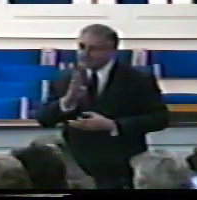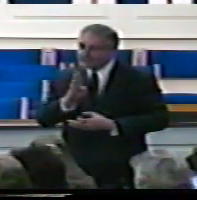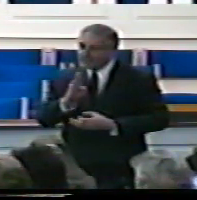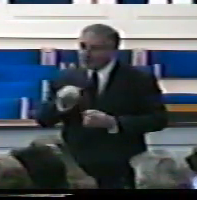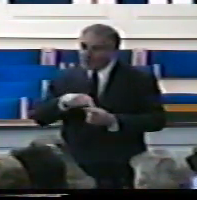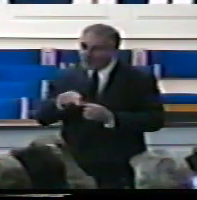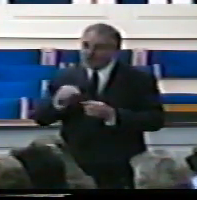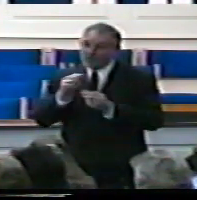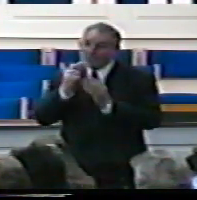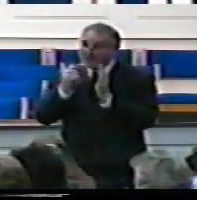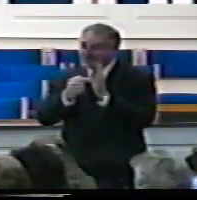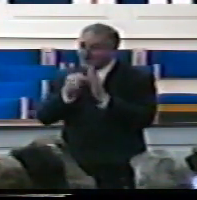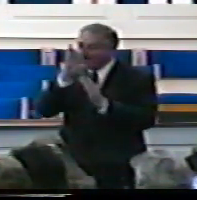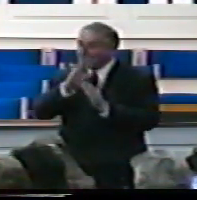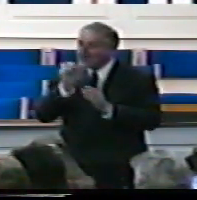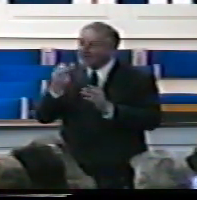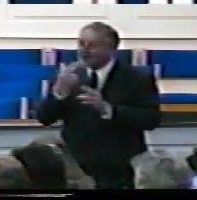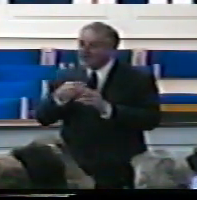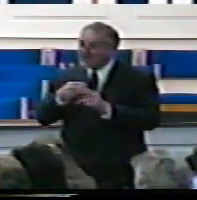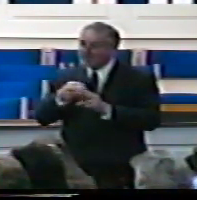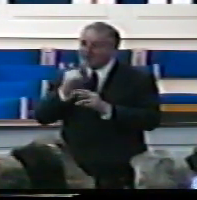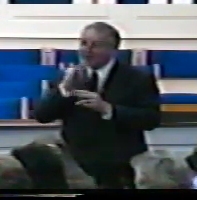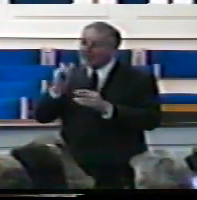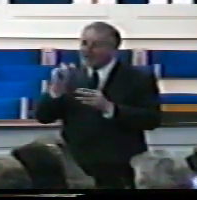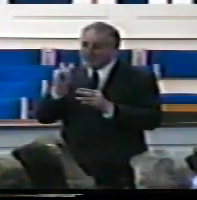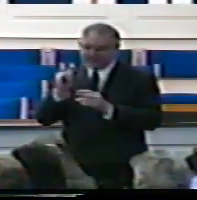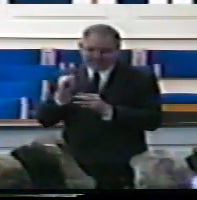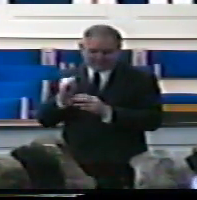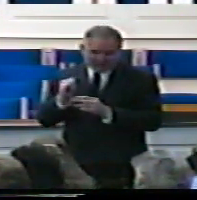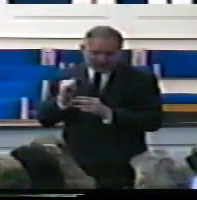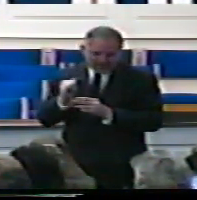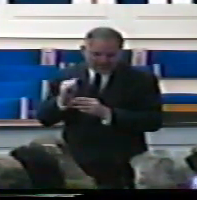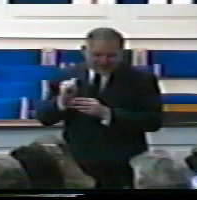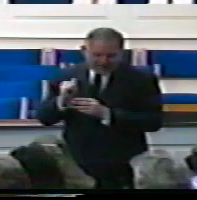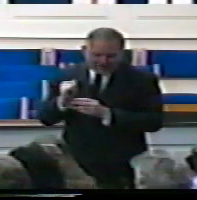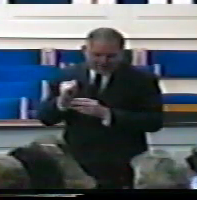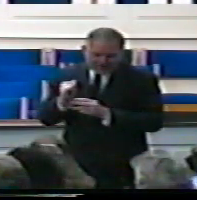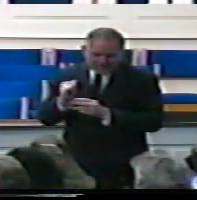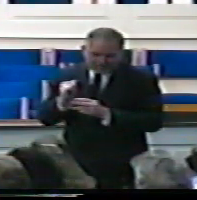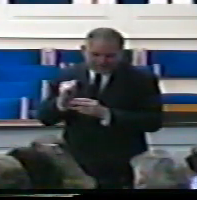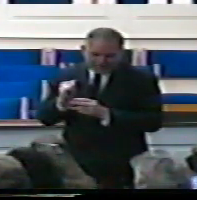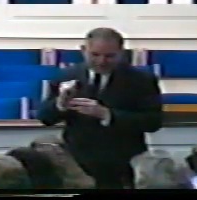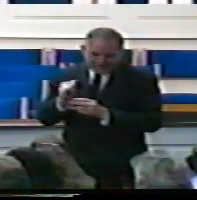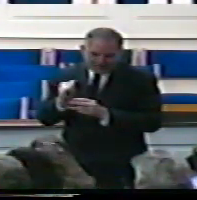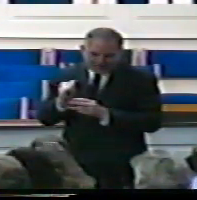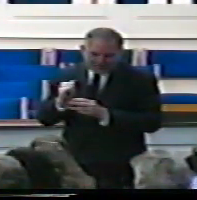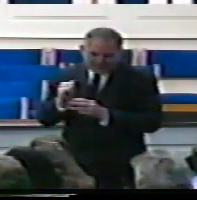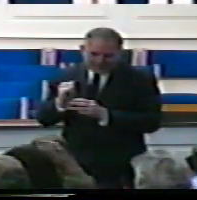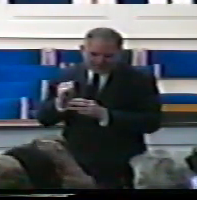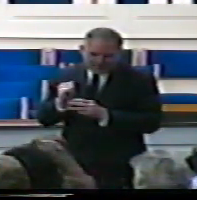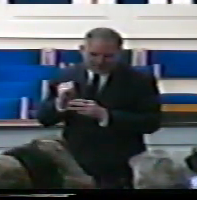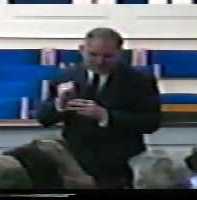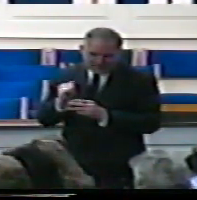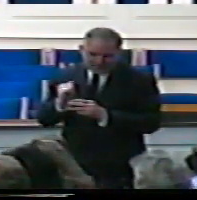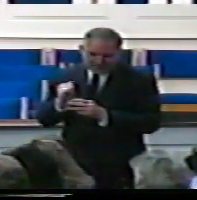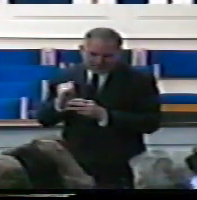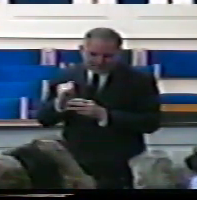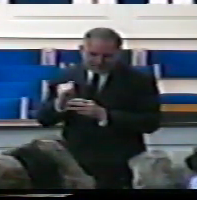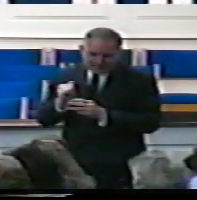when you mention his name, is at stake over the keeping power of his children.